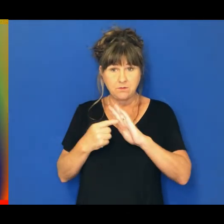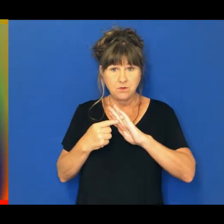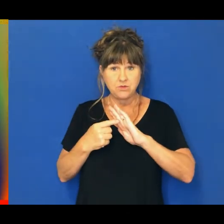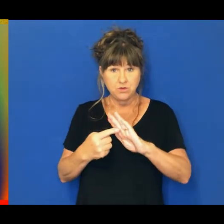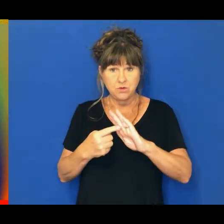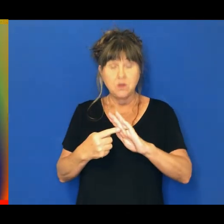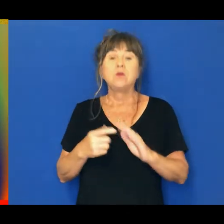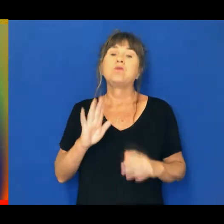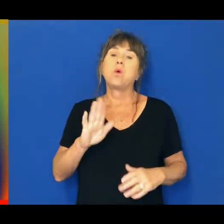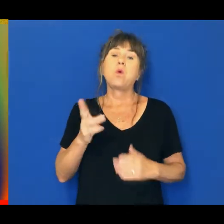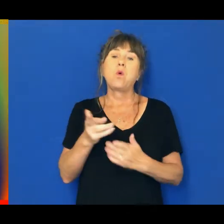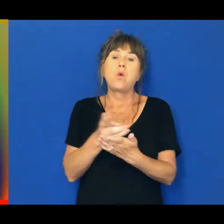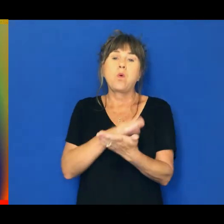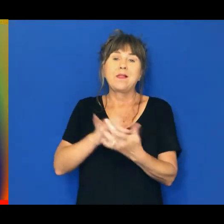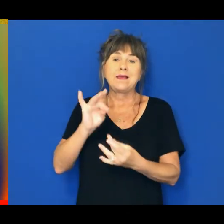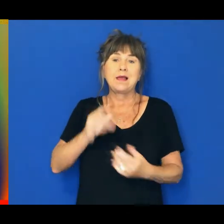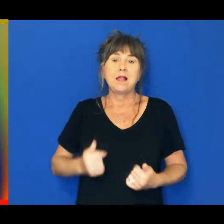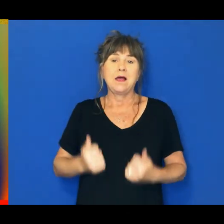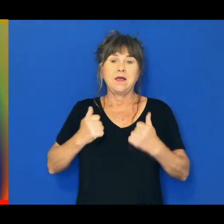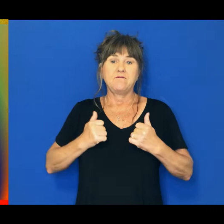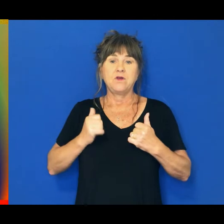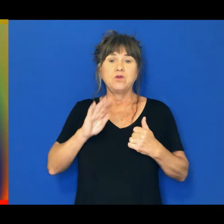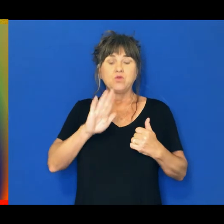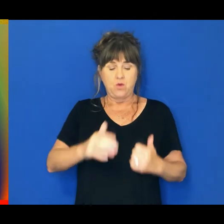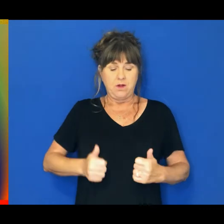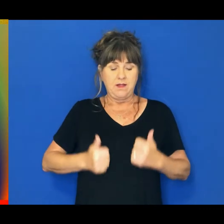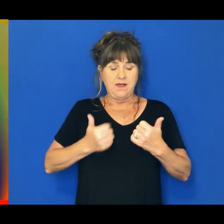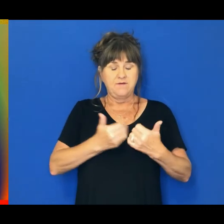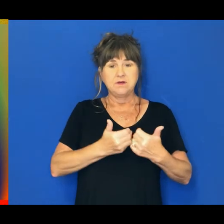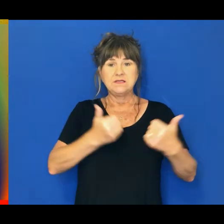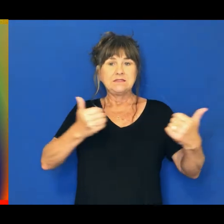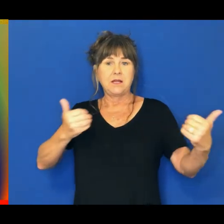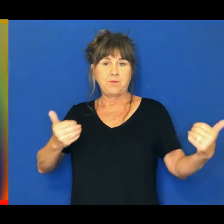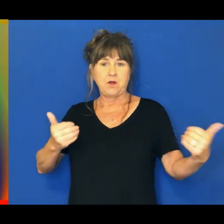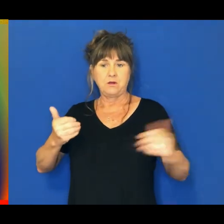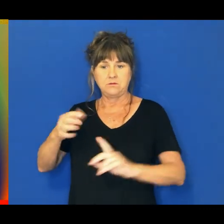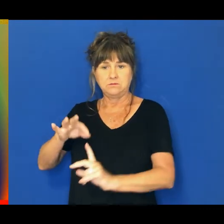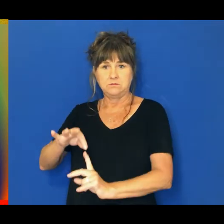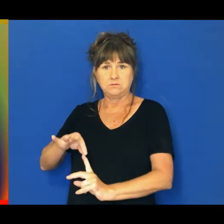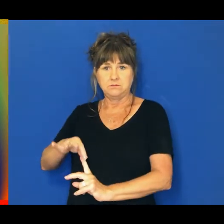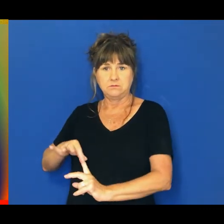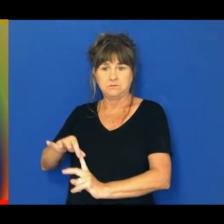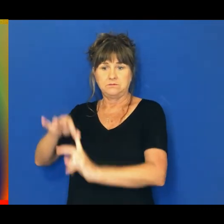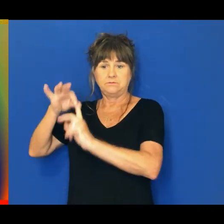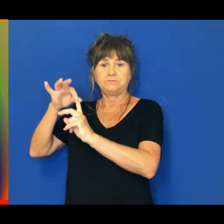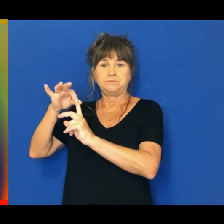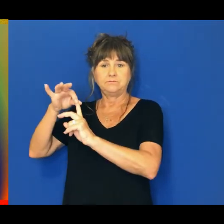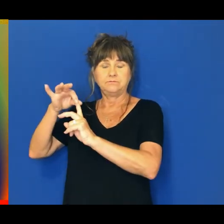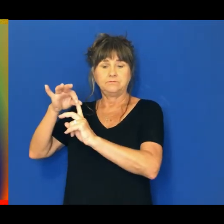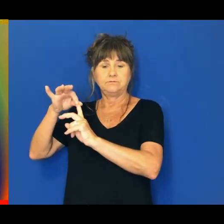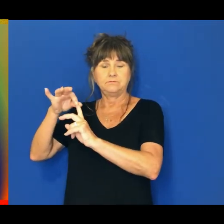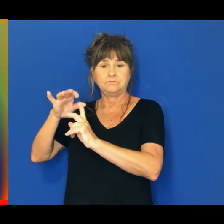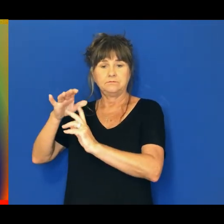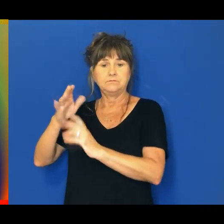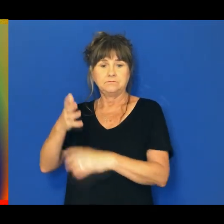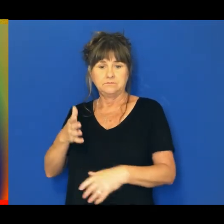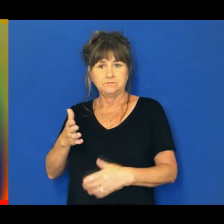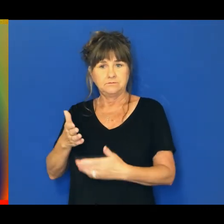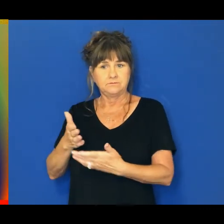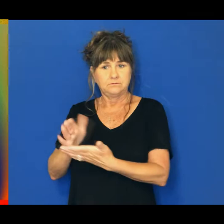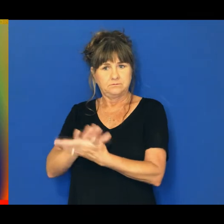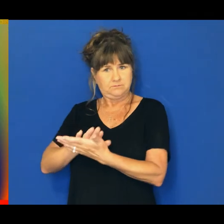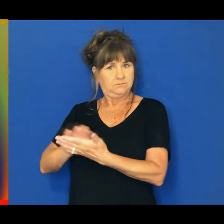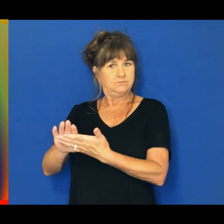life. Your holy life is your set-apart life. That's all that word holy means. It means to be set apart,